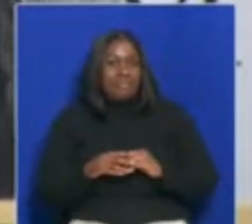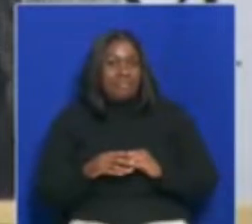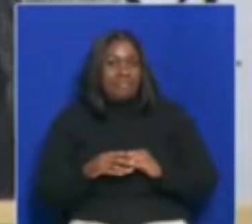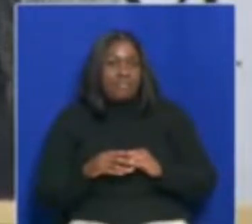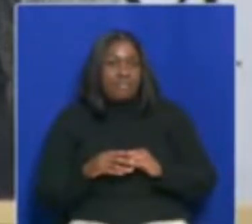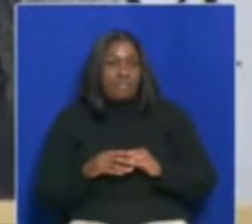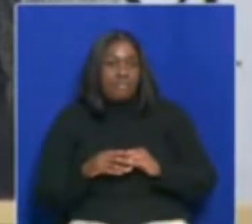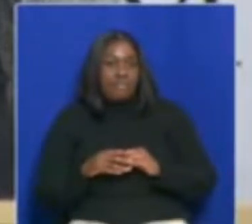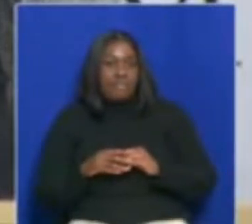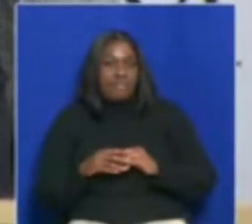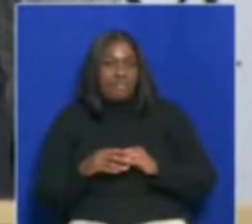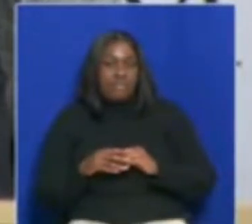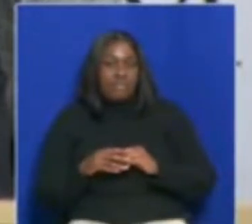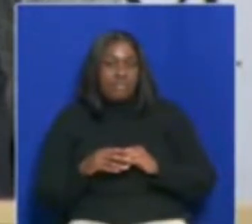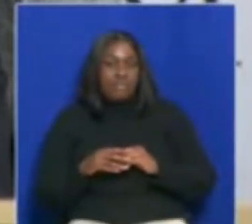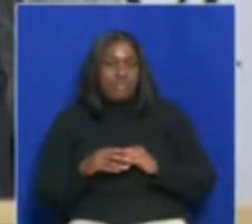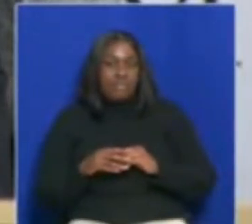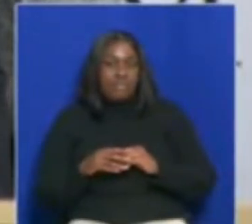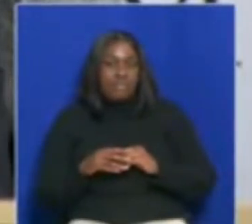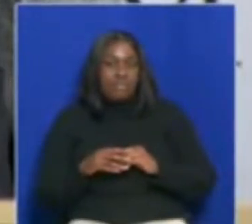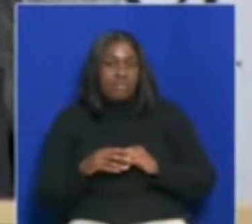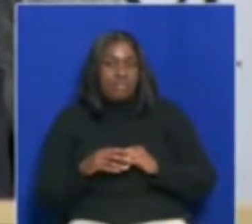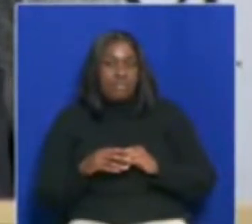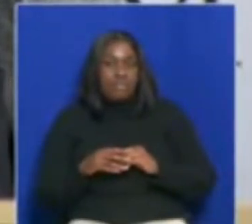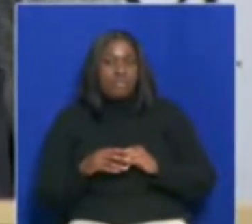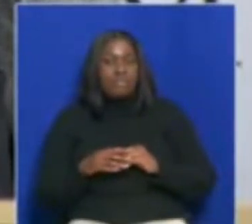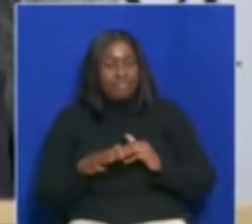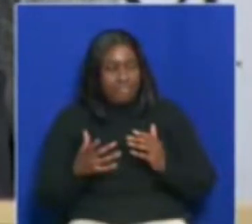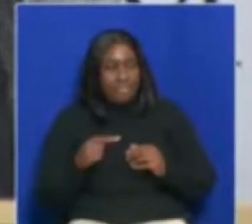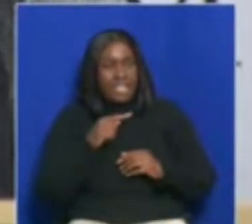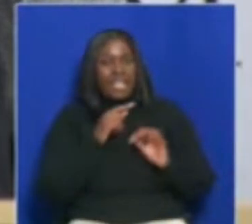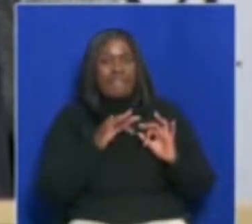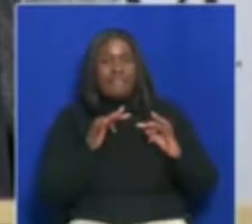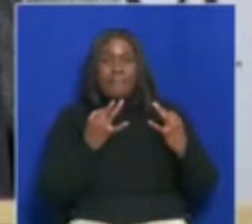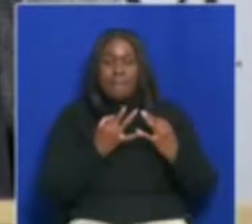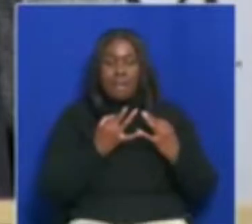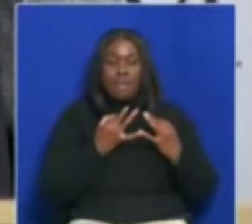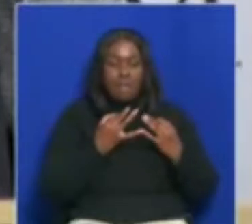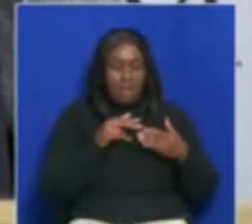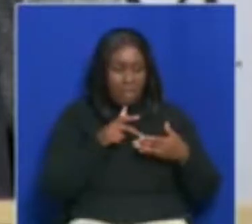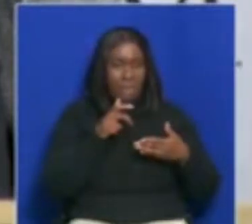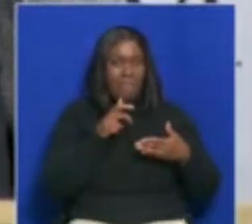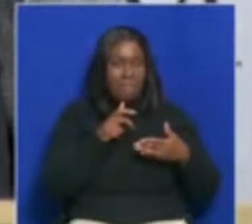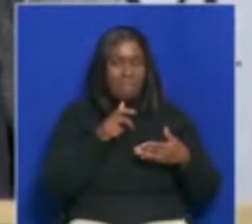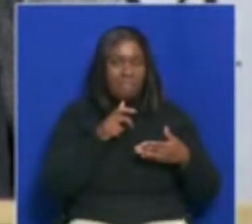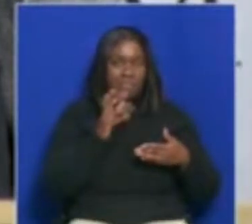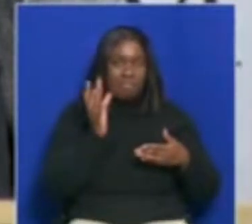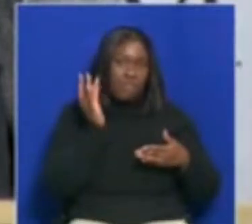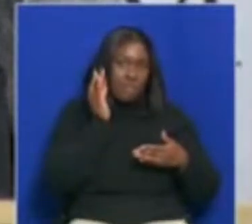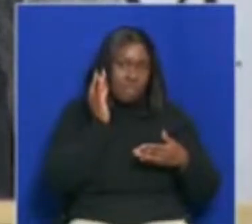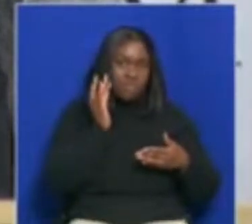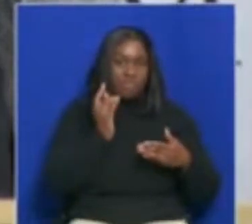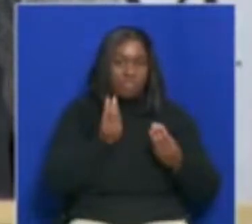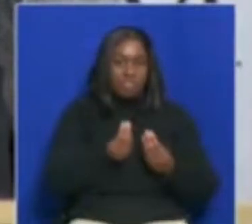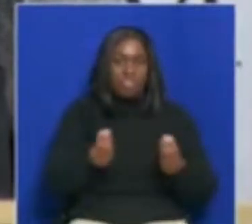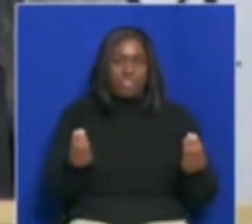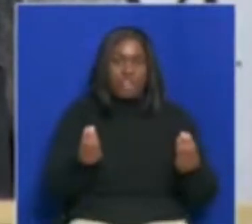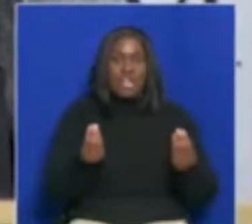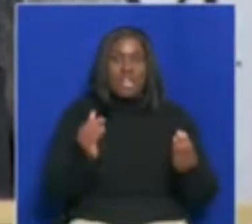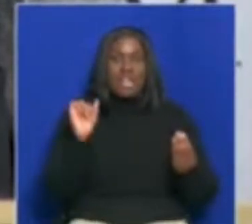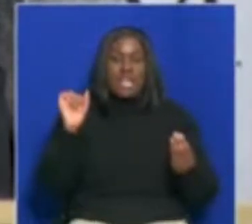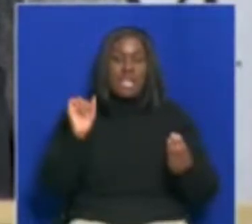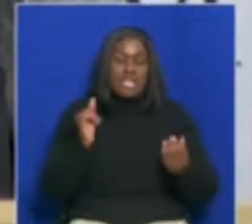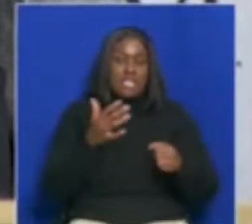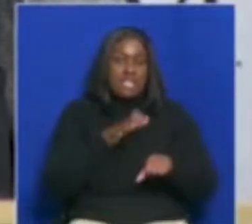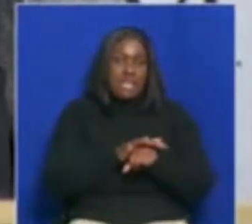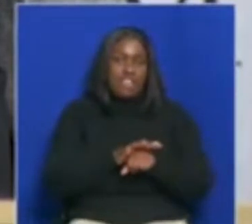the families of the deceased came to know that their children died in that shooting. Now, it